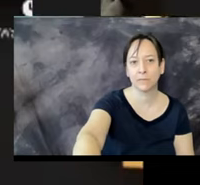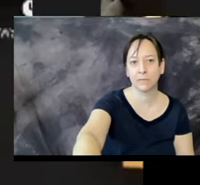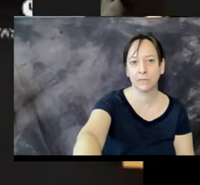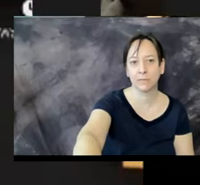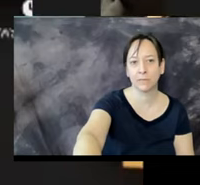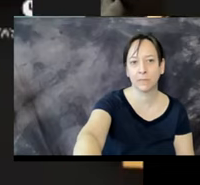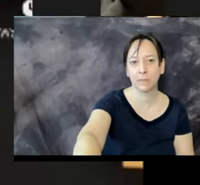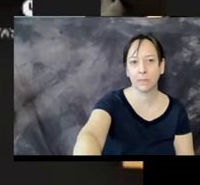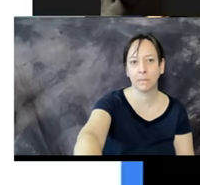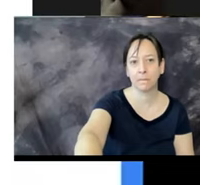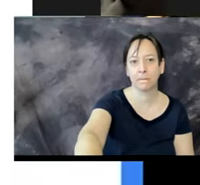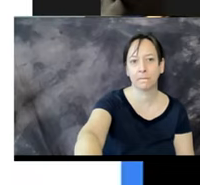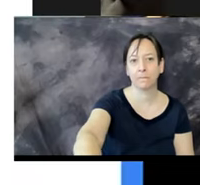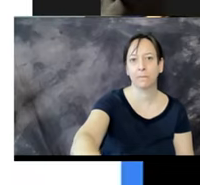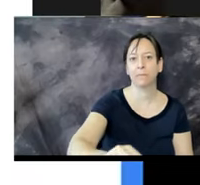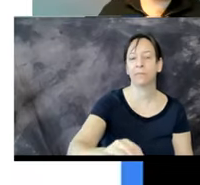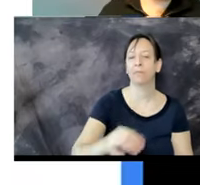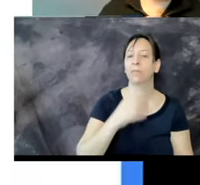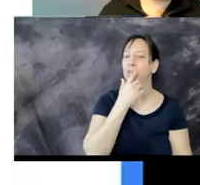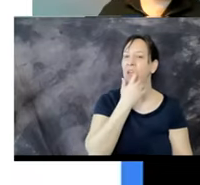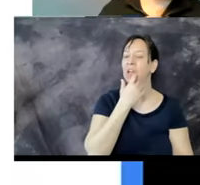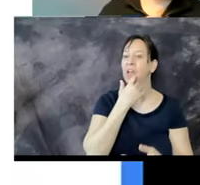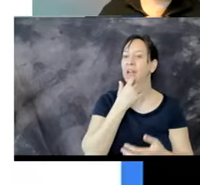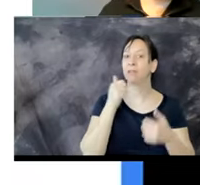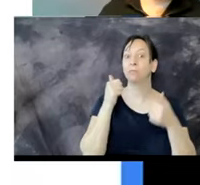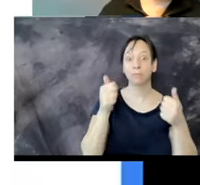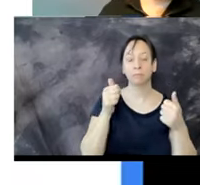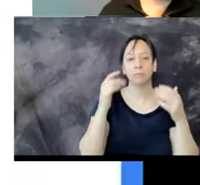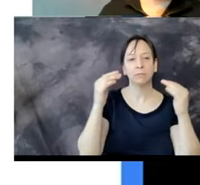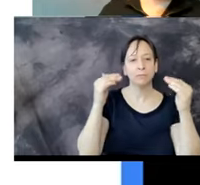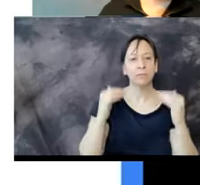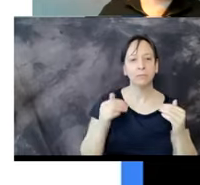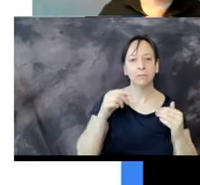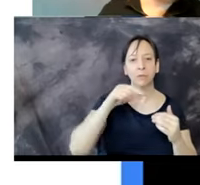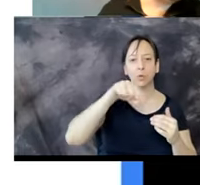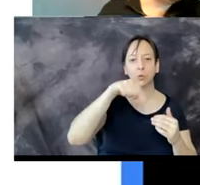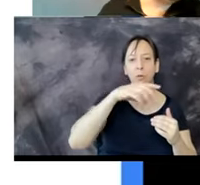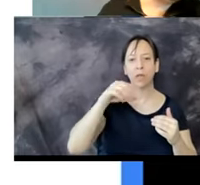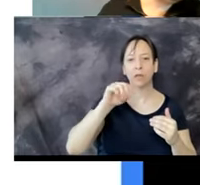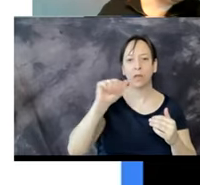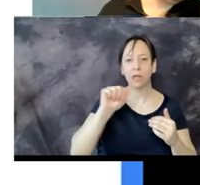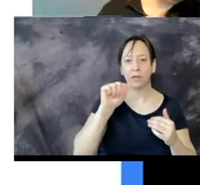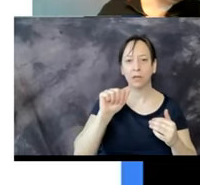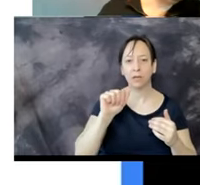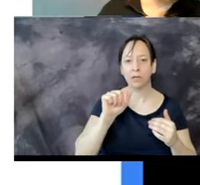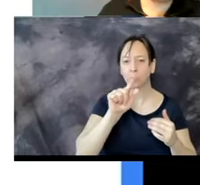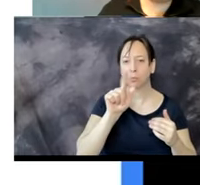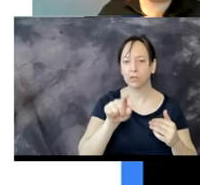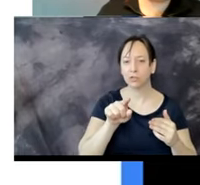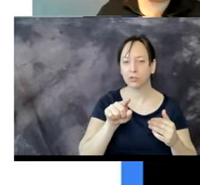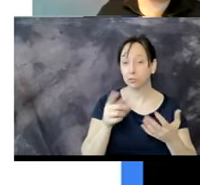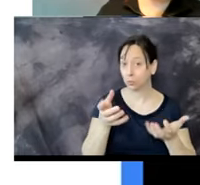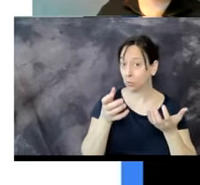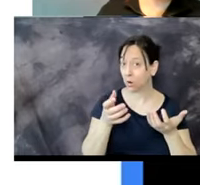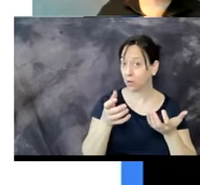Okay, so move on. There's a question in the Q&A. I don't know if you want to bring that